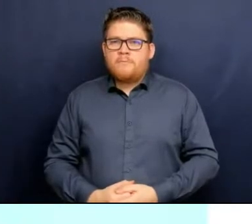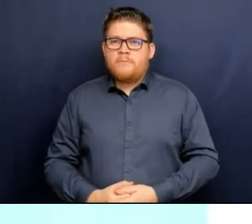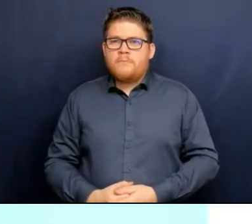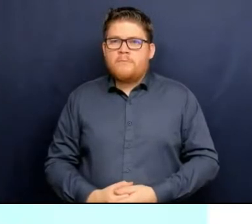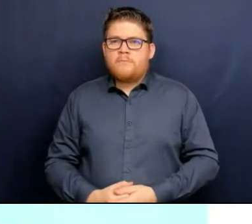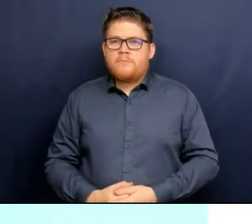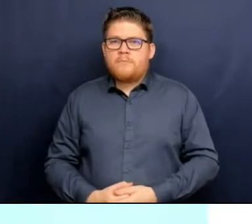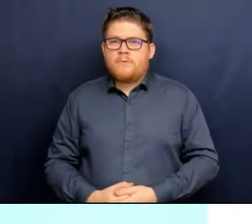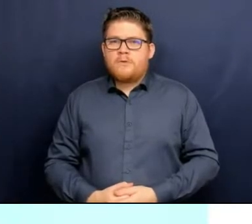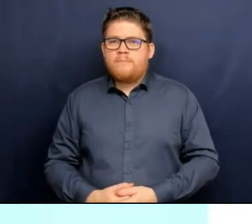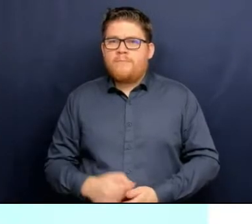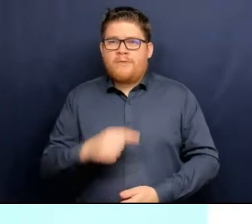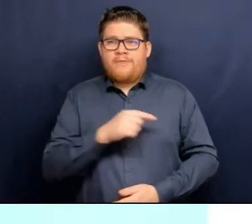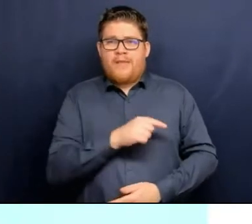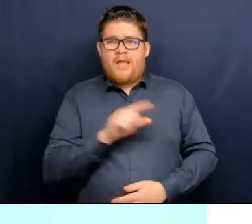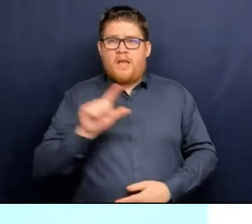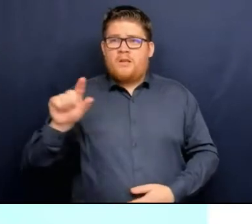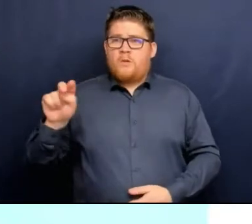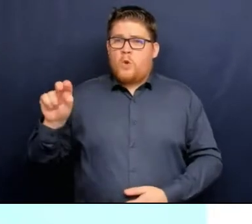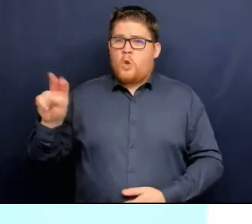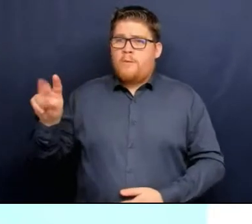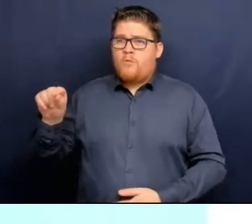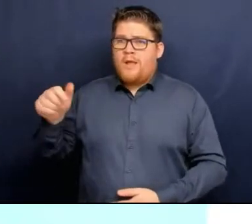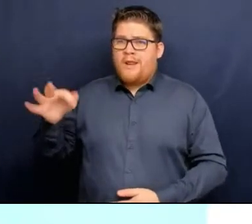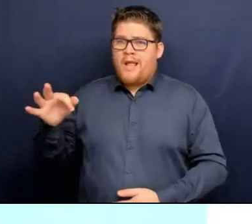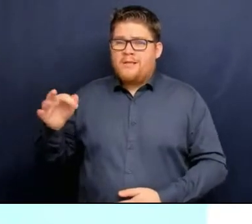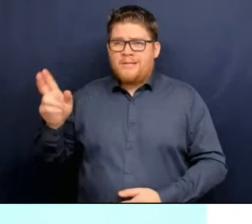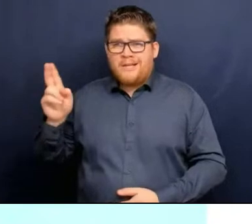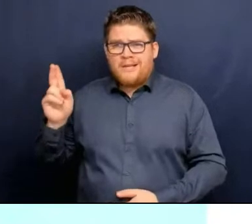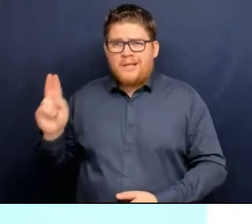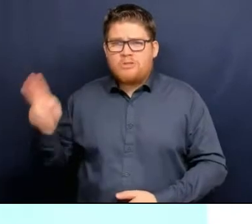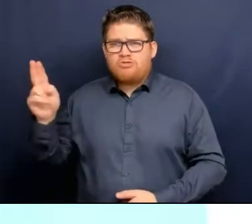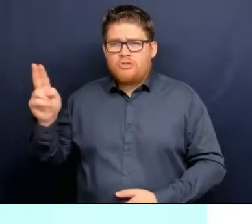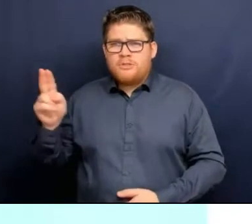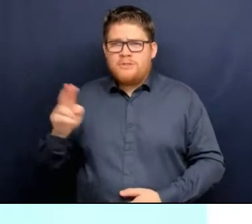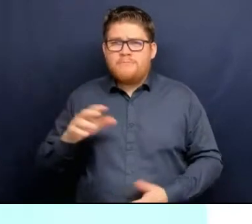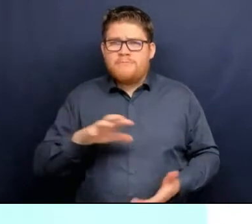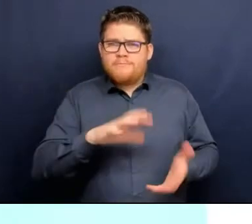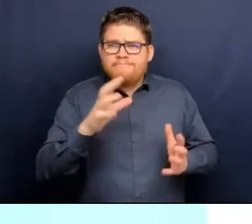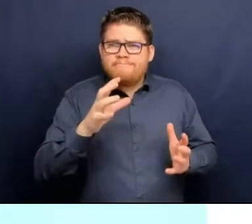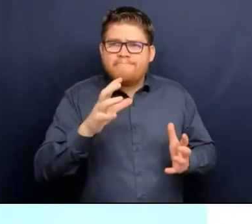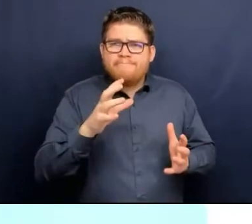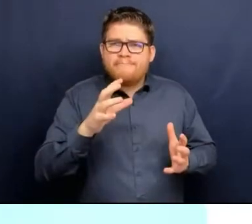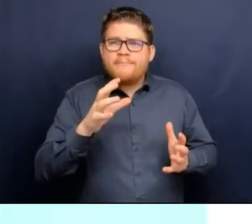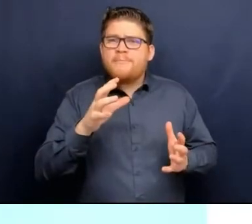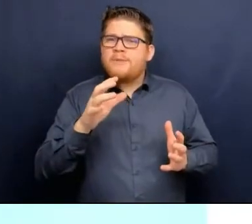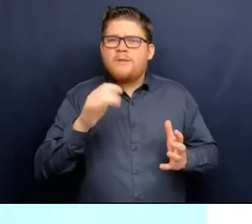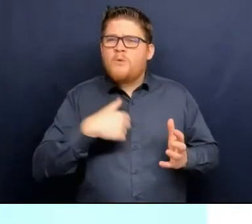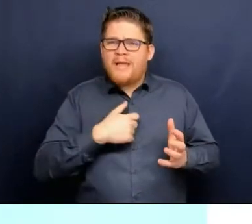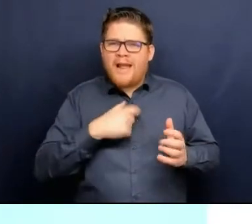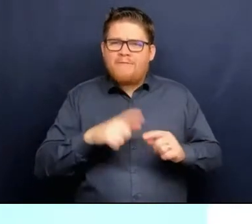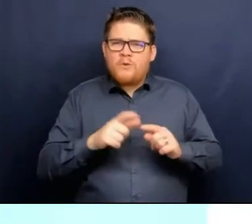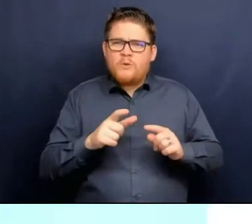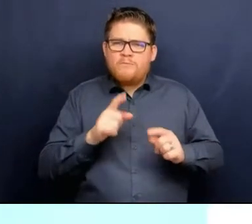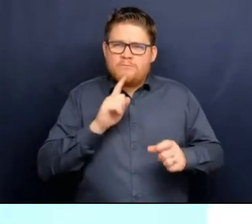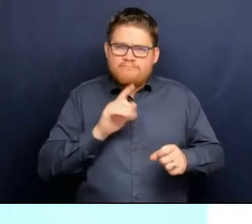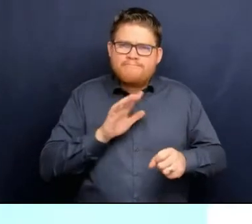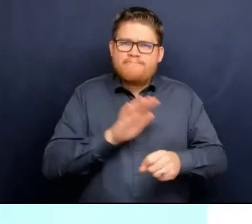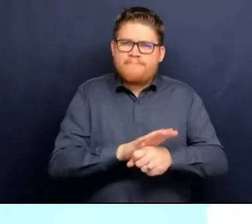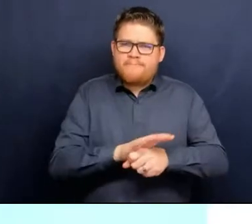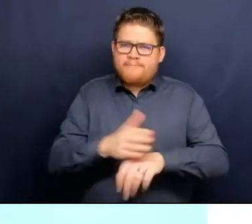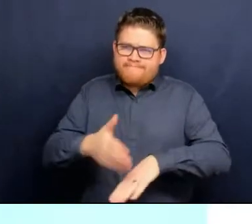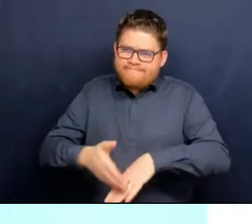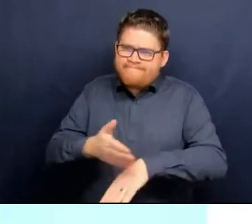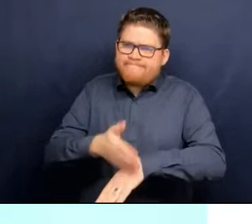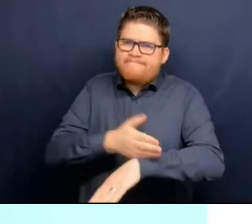its relationship with First Nations here in British Columbia. This was a significant and necessary step in our